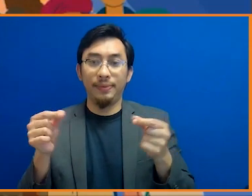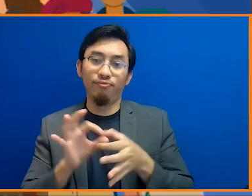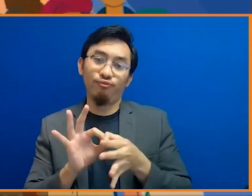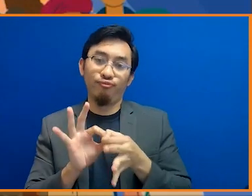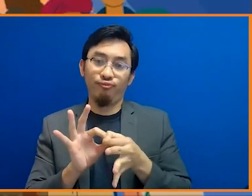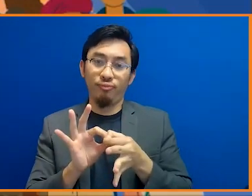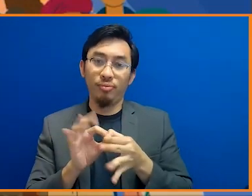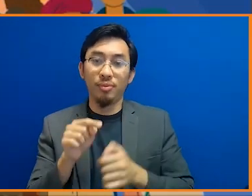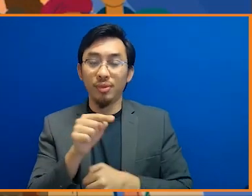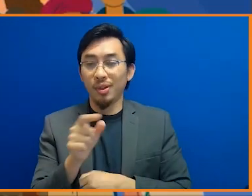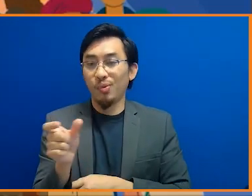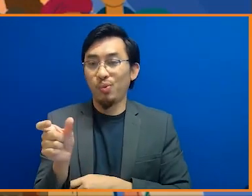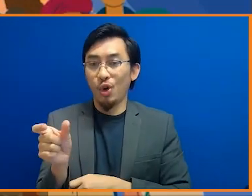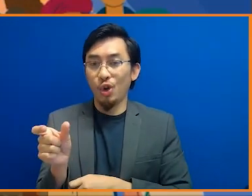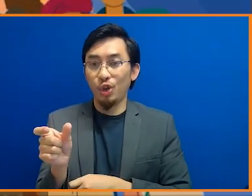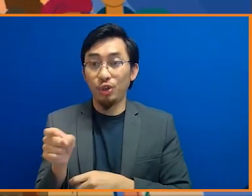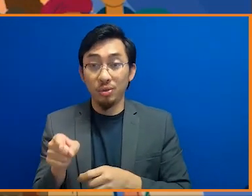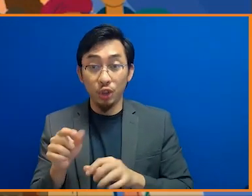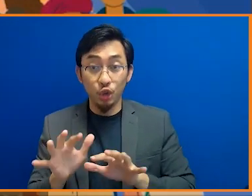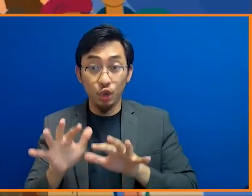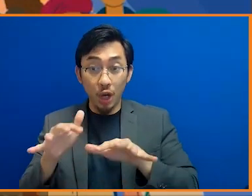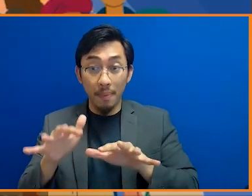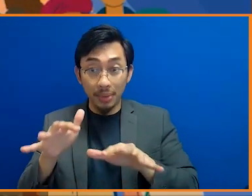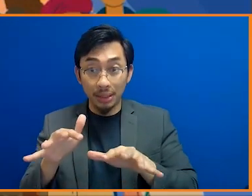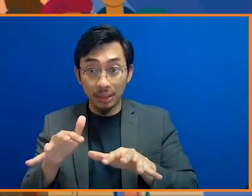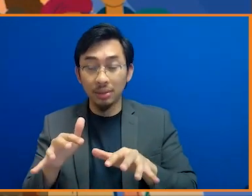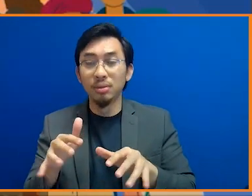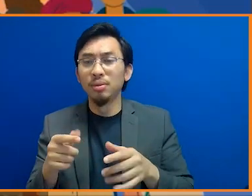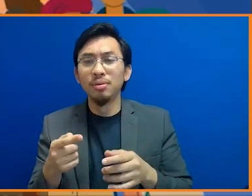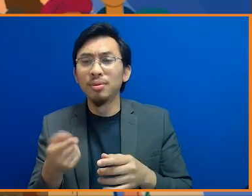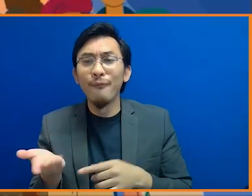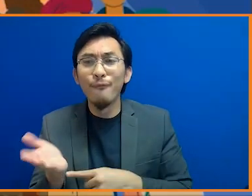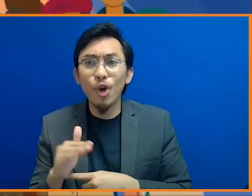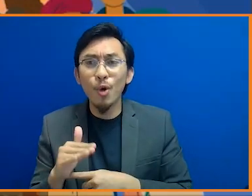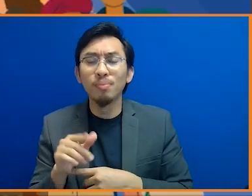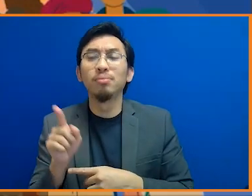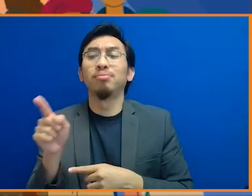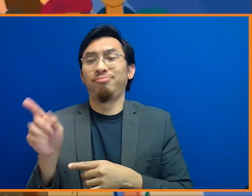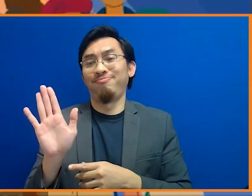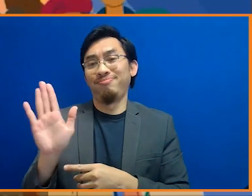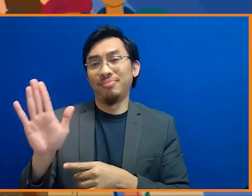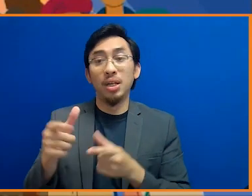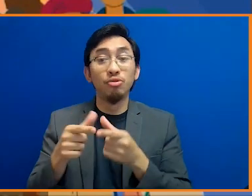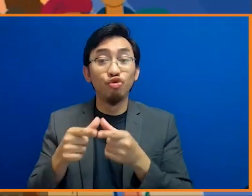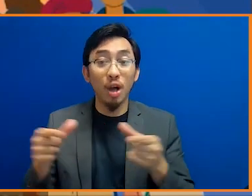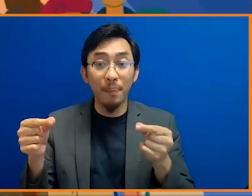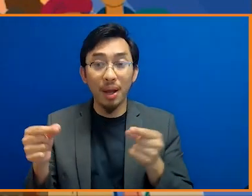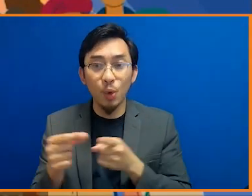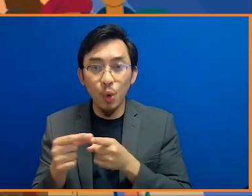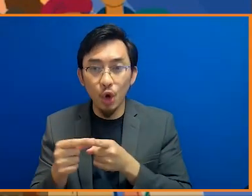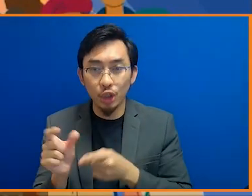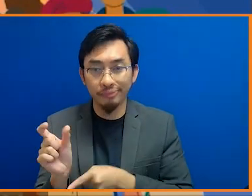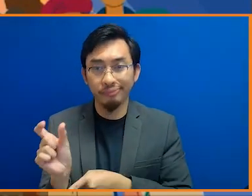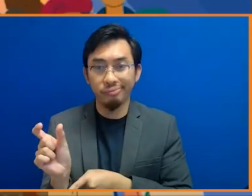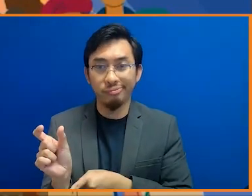in Japan because the word of tsunami come from Japanese word.